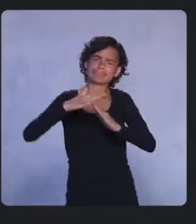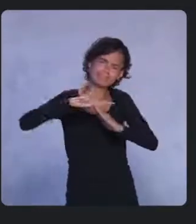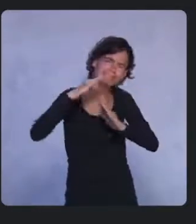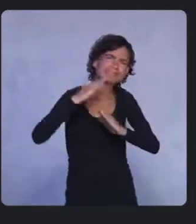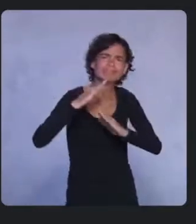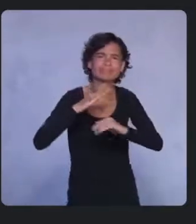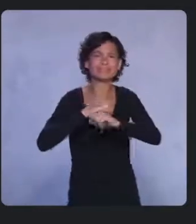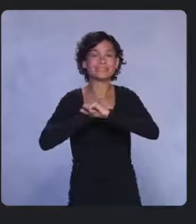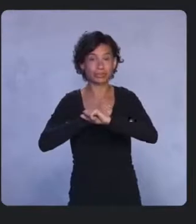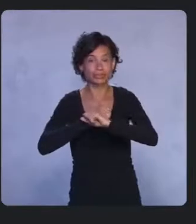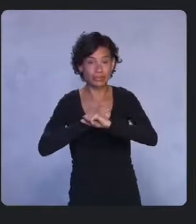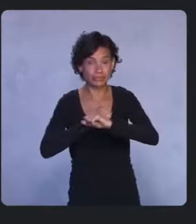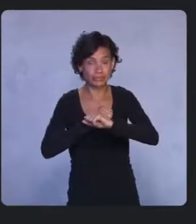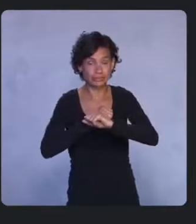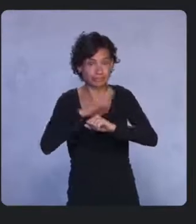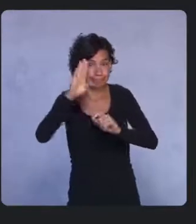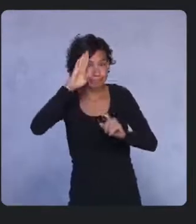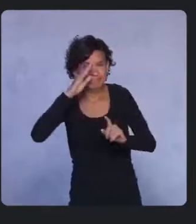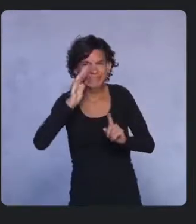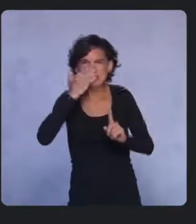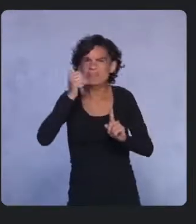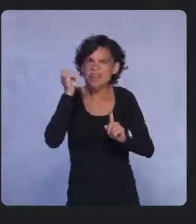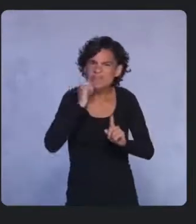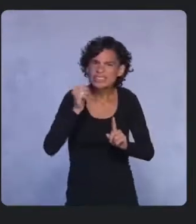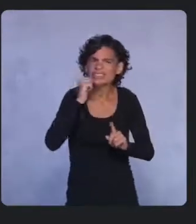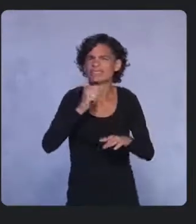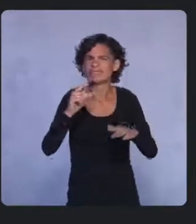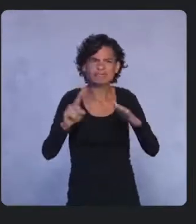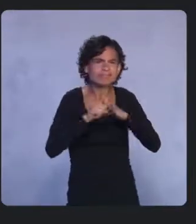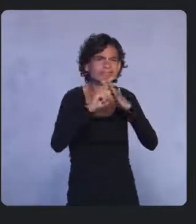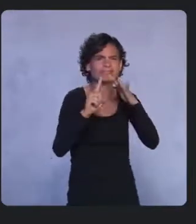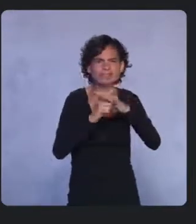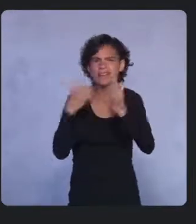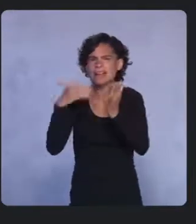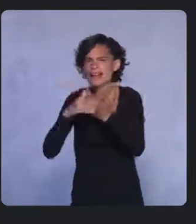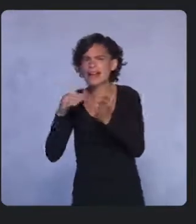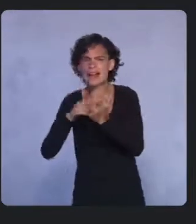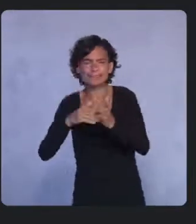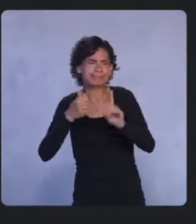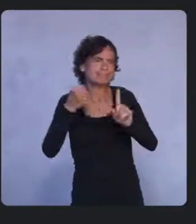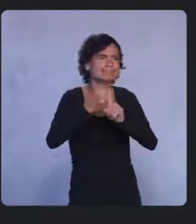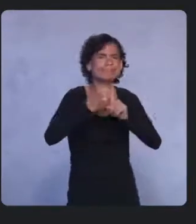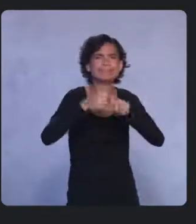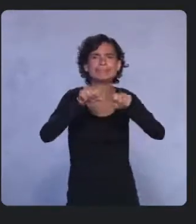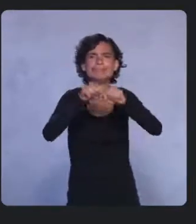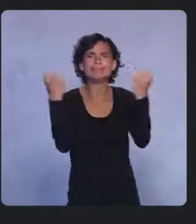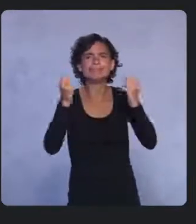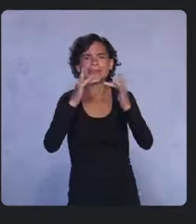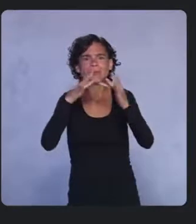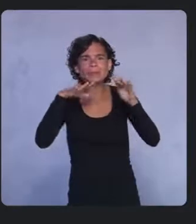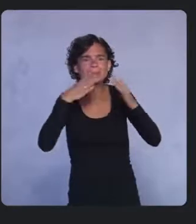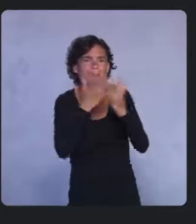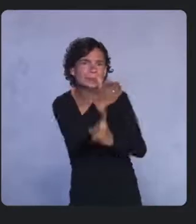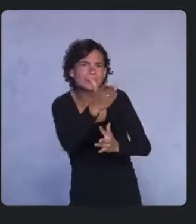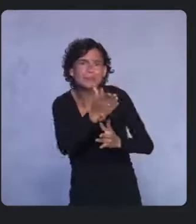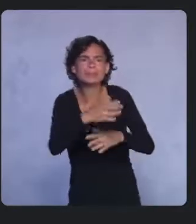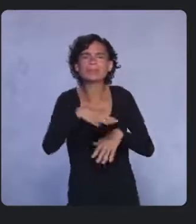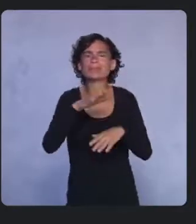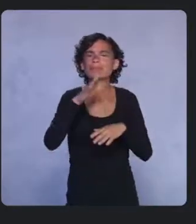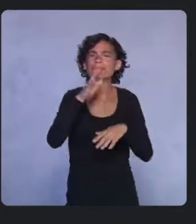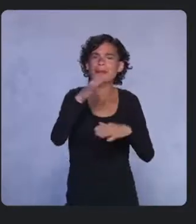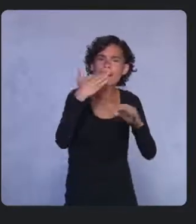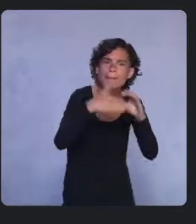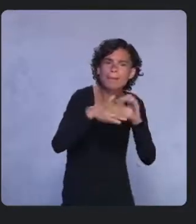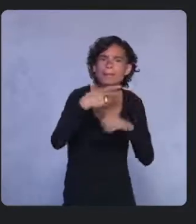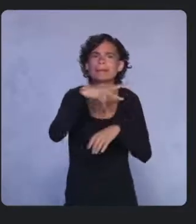It seems like every day we hear about another cyber attack that puts emails and personal data at risk. To keep our